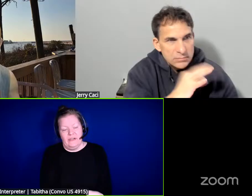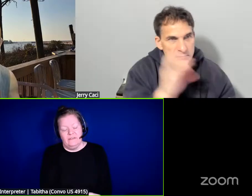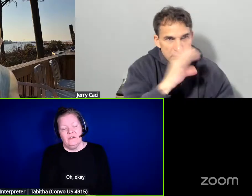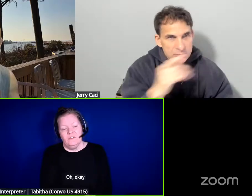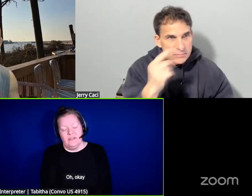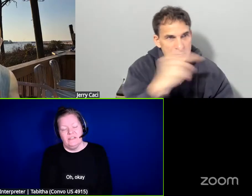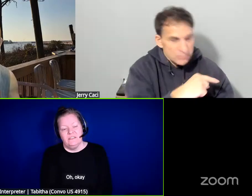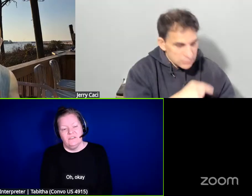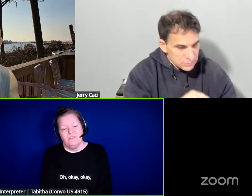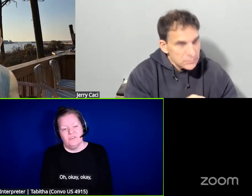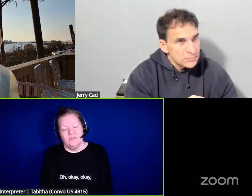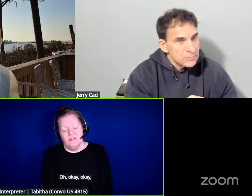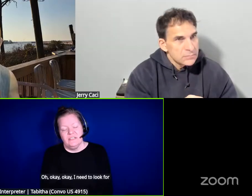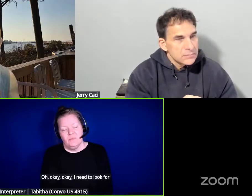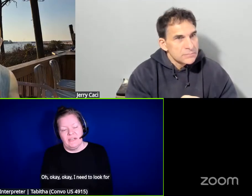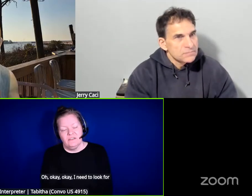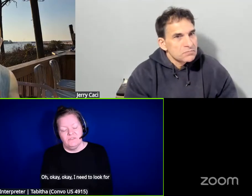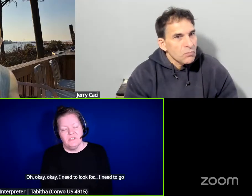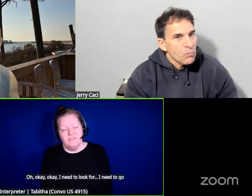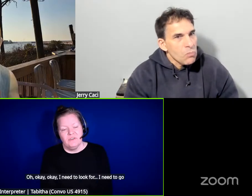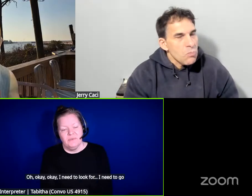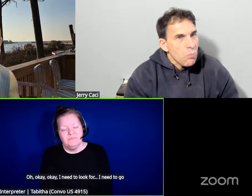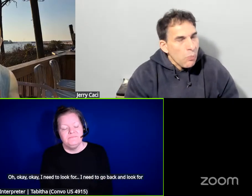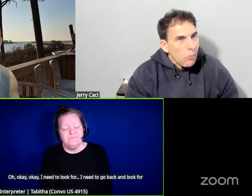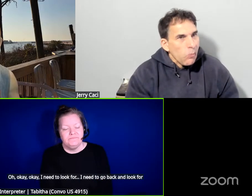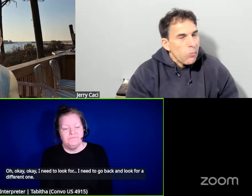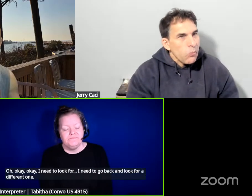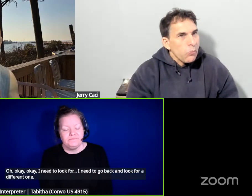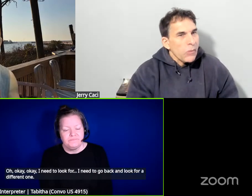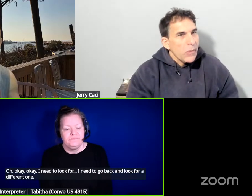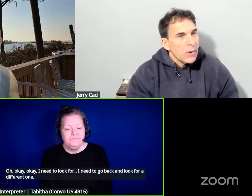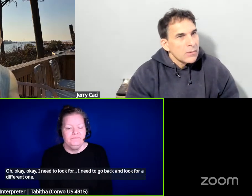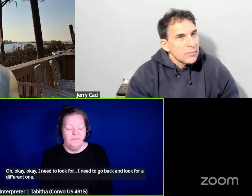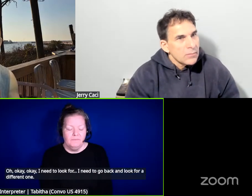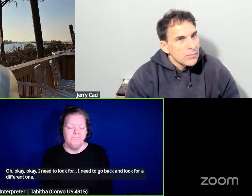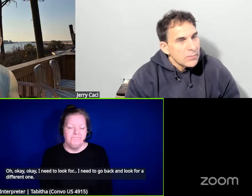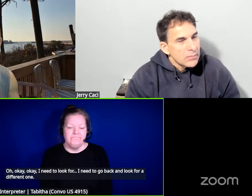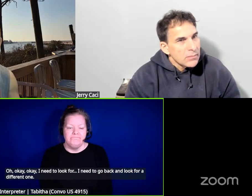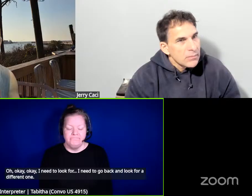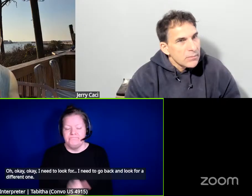Oh, okay. Okay, I need to go back and look for a different one.